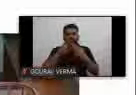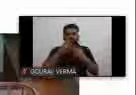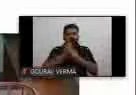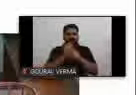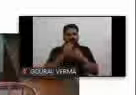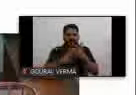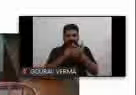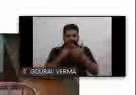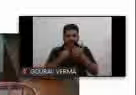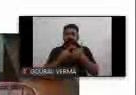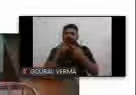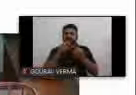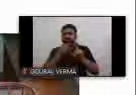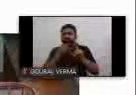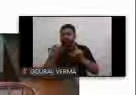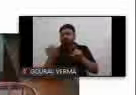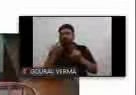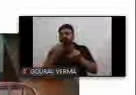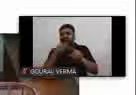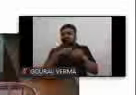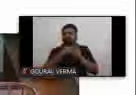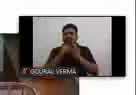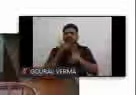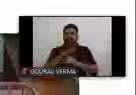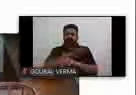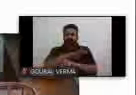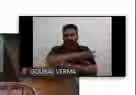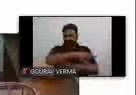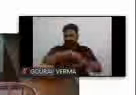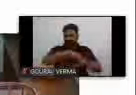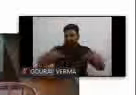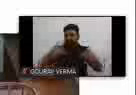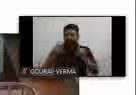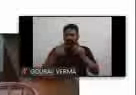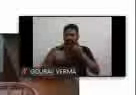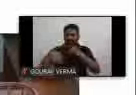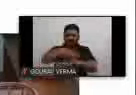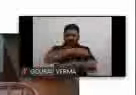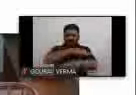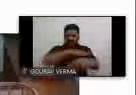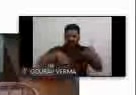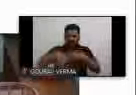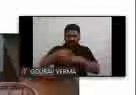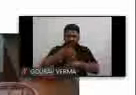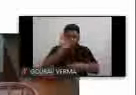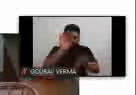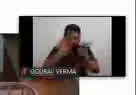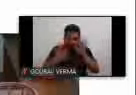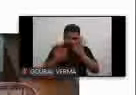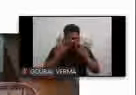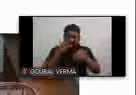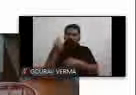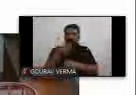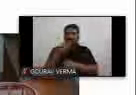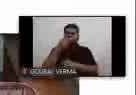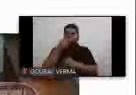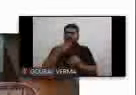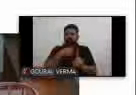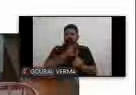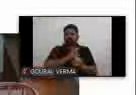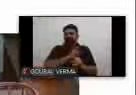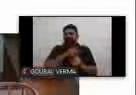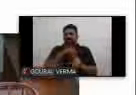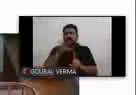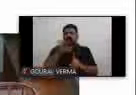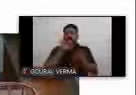its background. Pura background mein ye toys ke andar se usne khali spoons ko uthaya jo uska favorite toy hai,